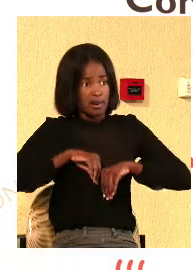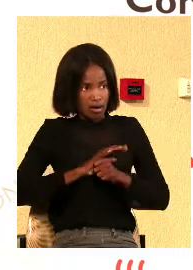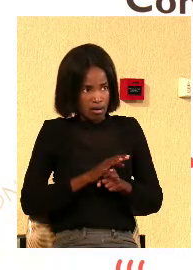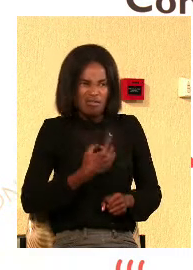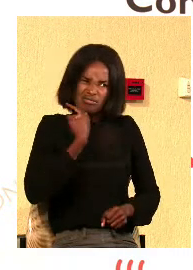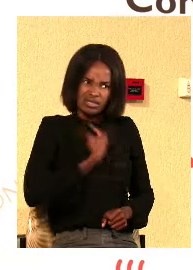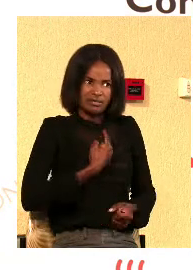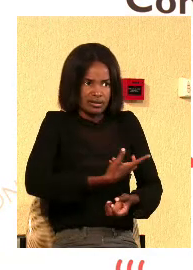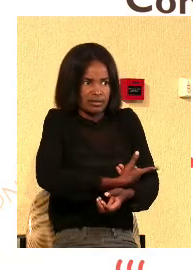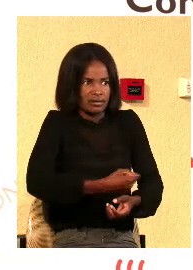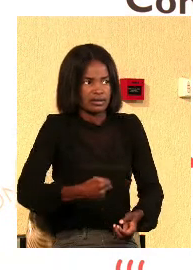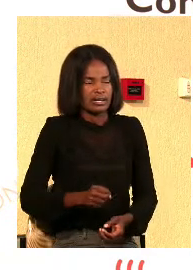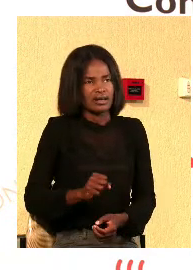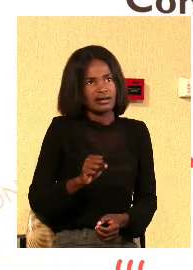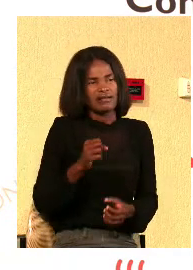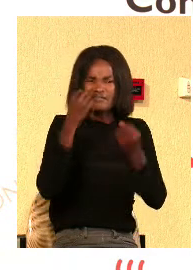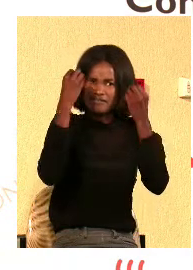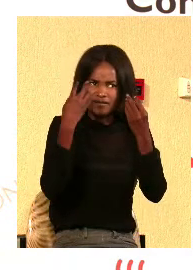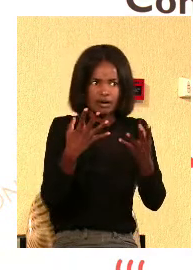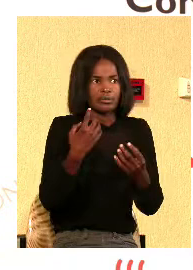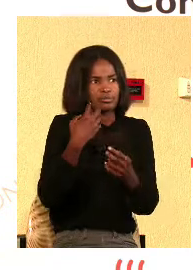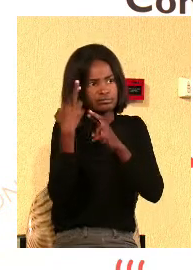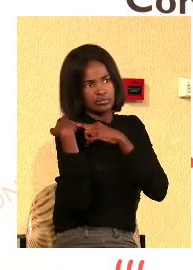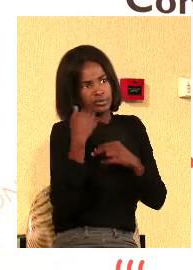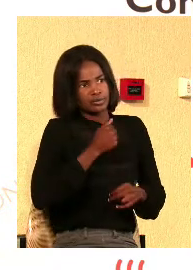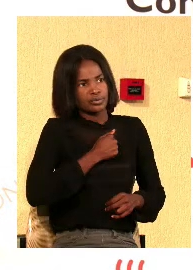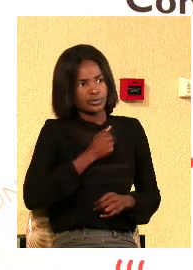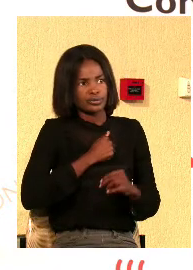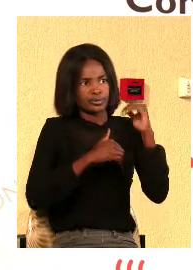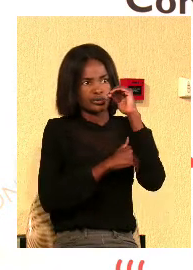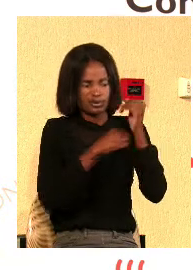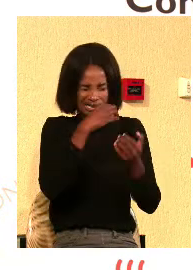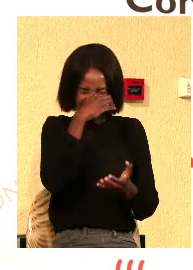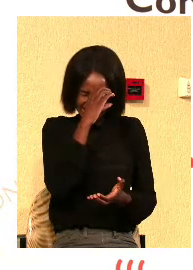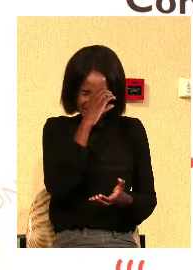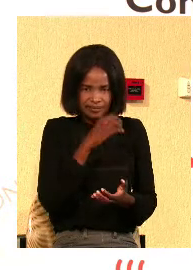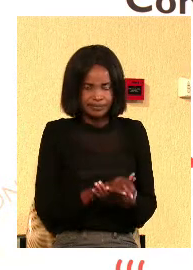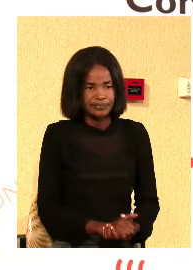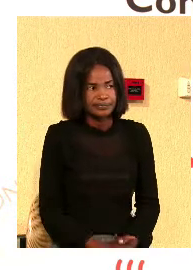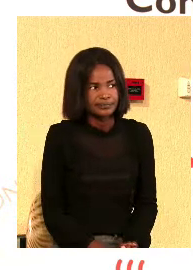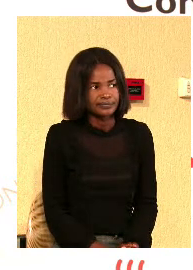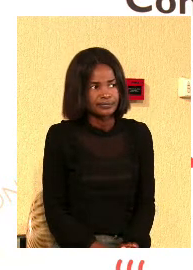We have tested the majority of the positives. Thank you.